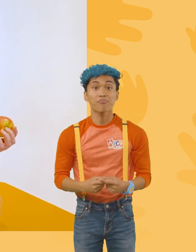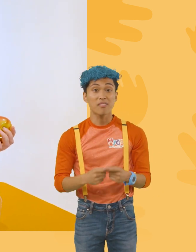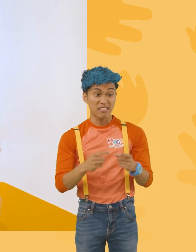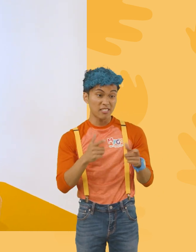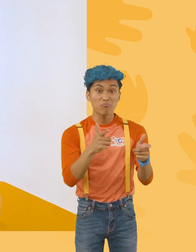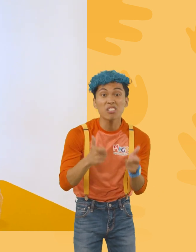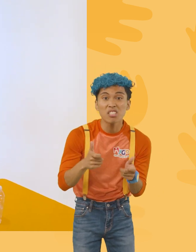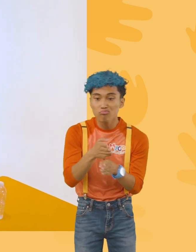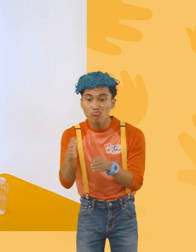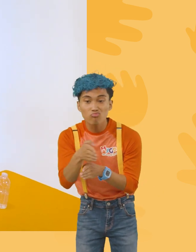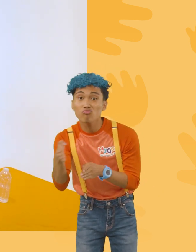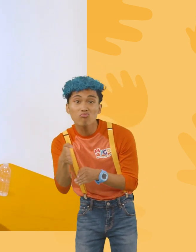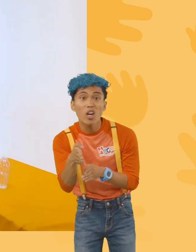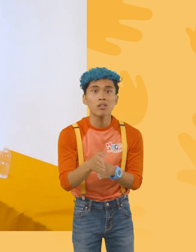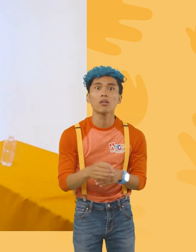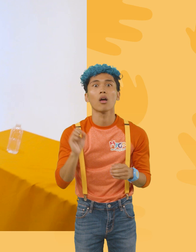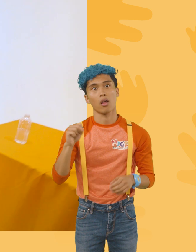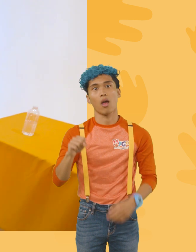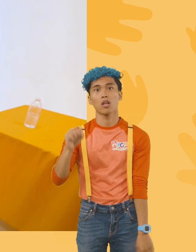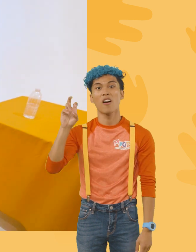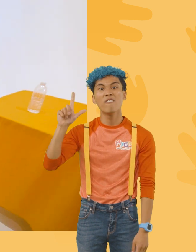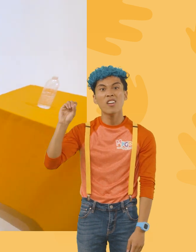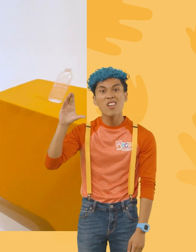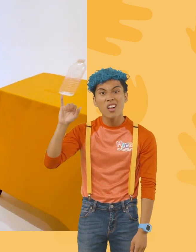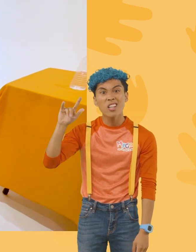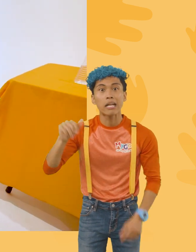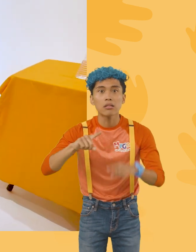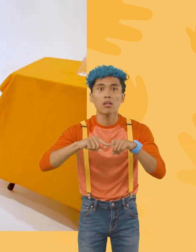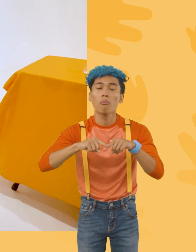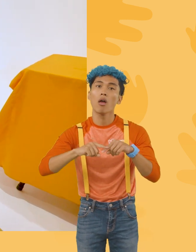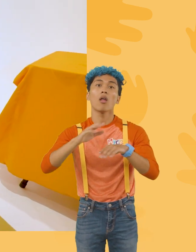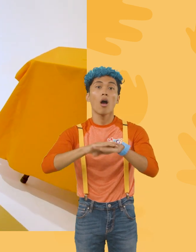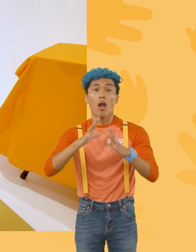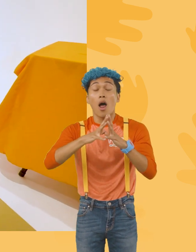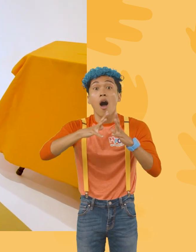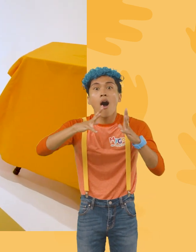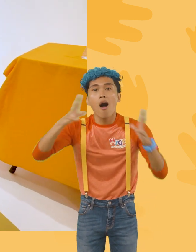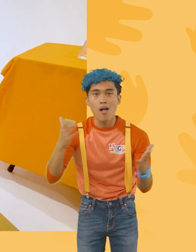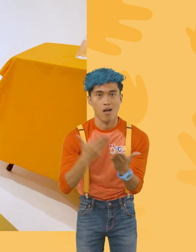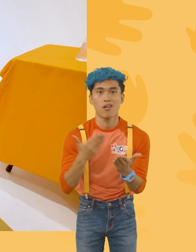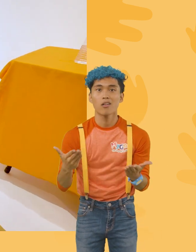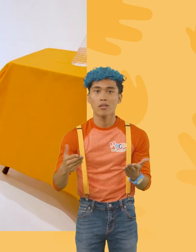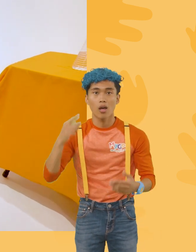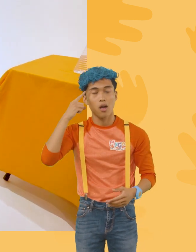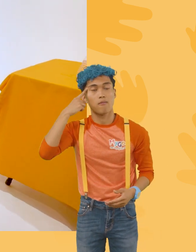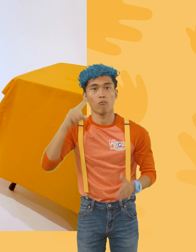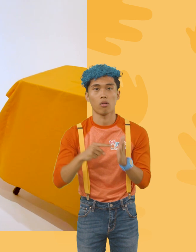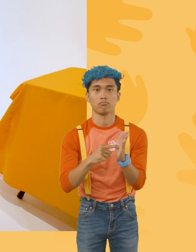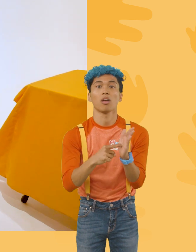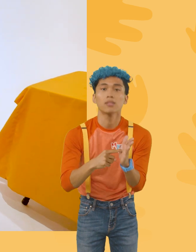the direction. Yeah, there's a lot of things that actually determine what the item's velocity is. I